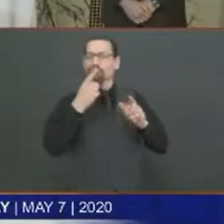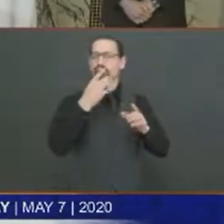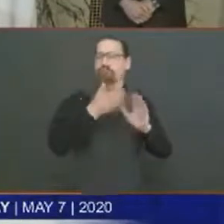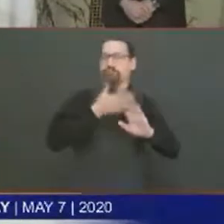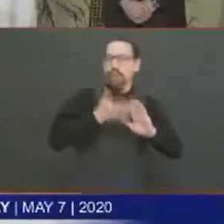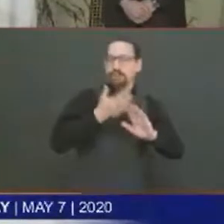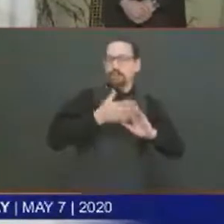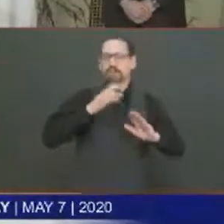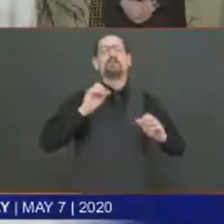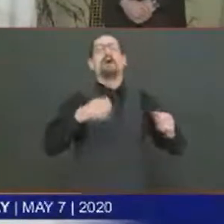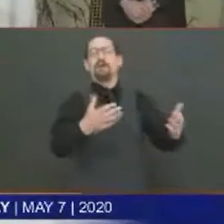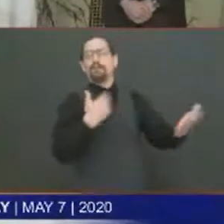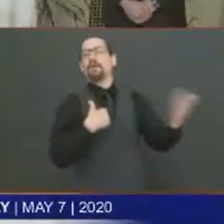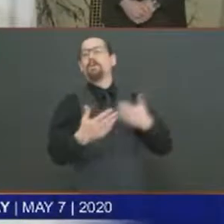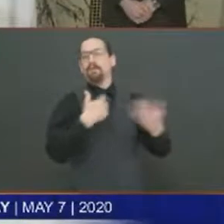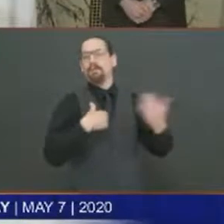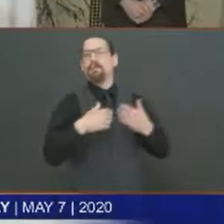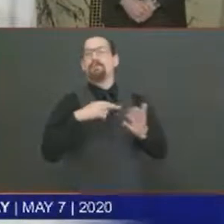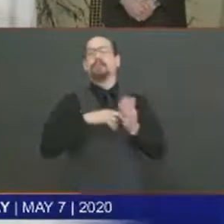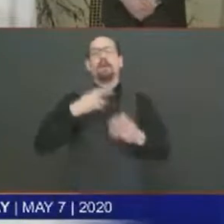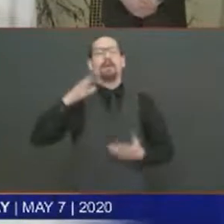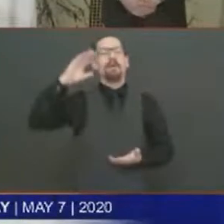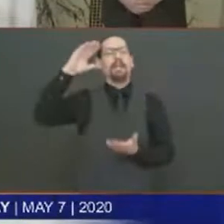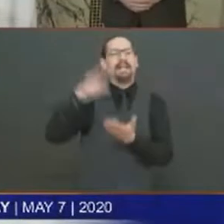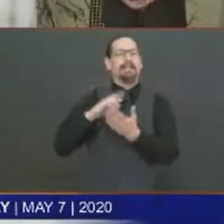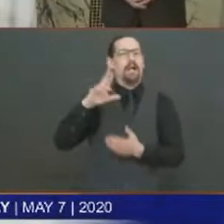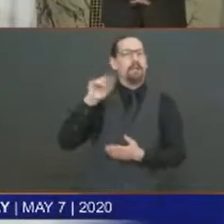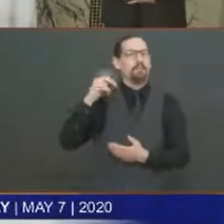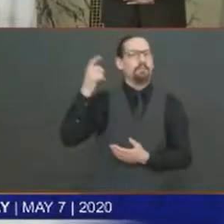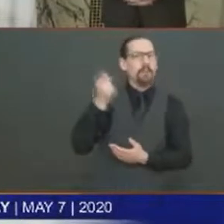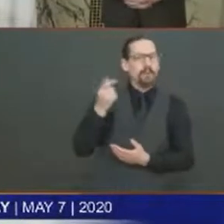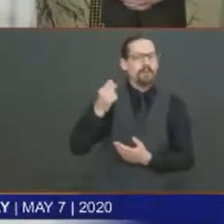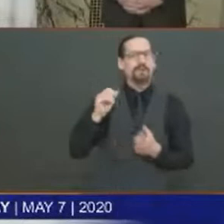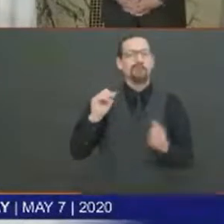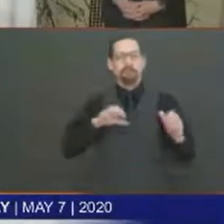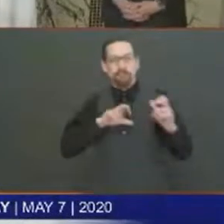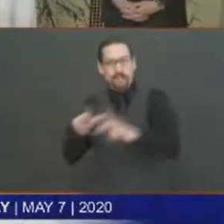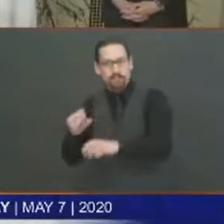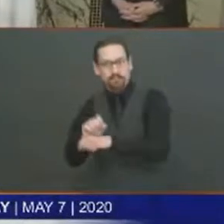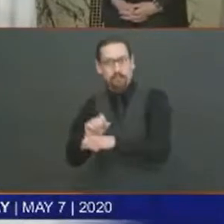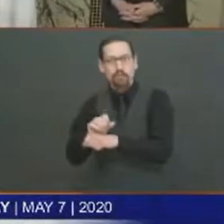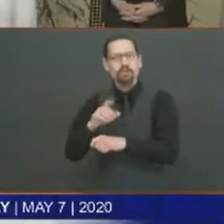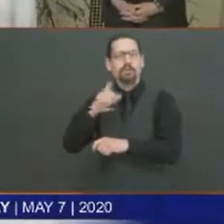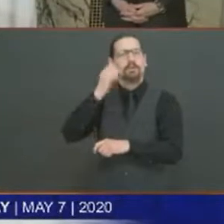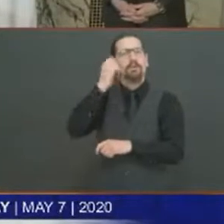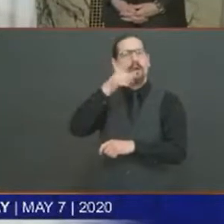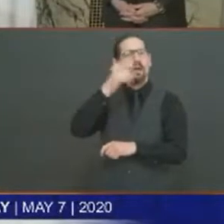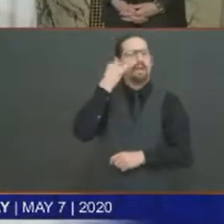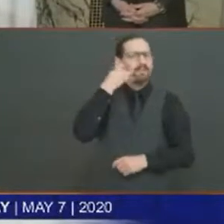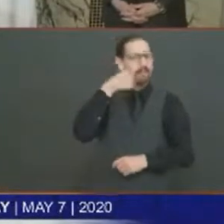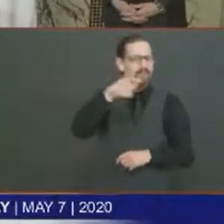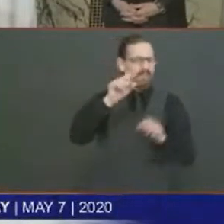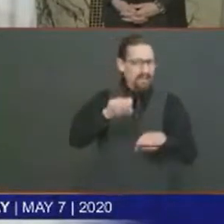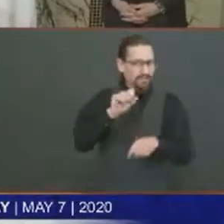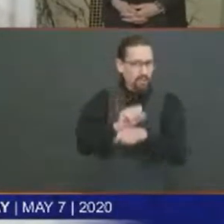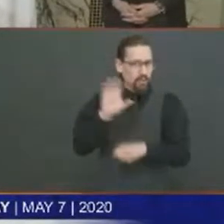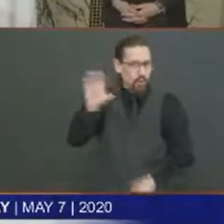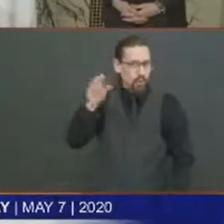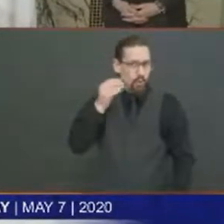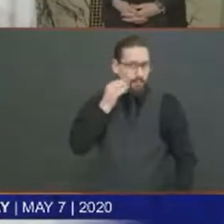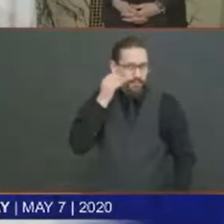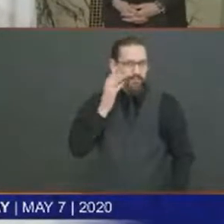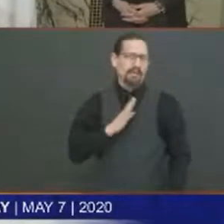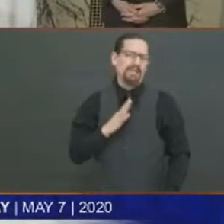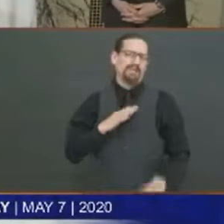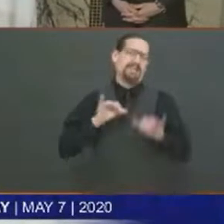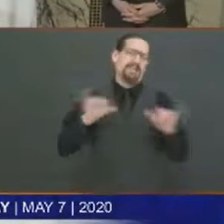As I said, for offices, everyone who can work from home in phase 1 should work from home. Offices are permitted